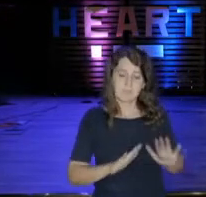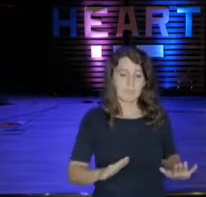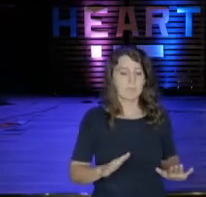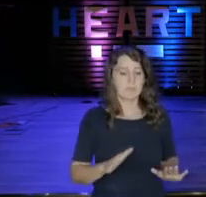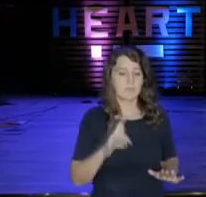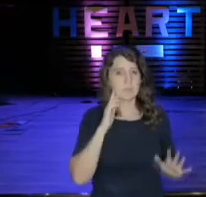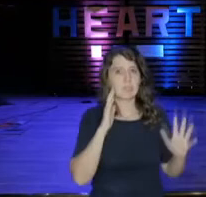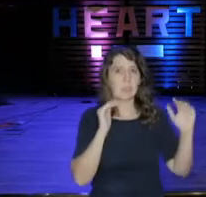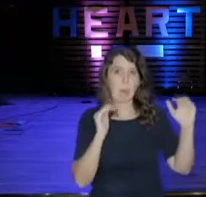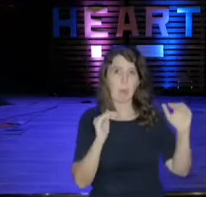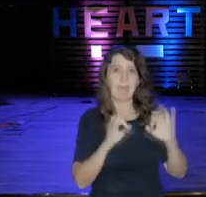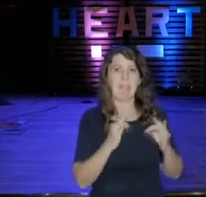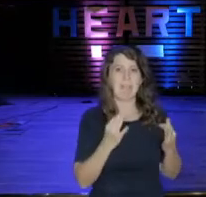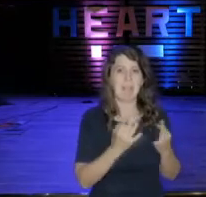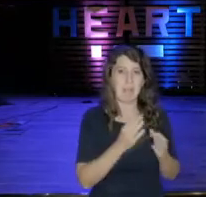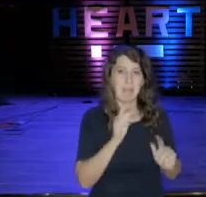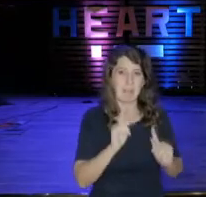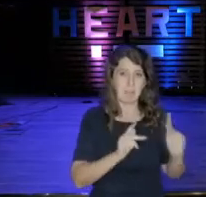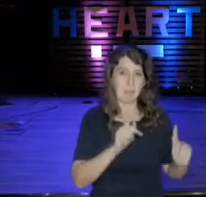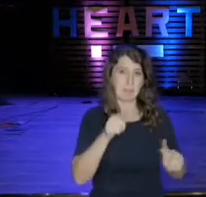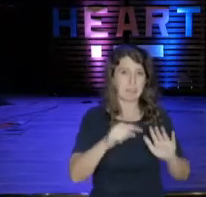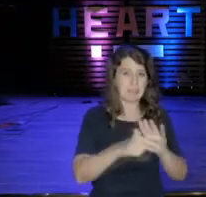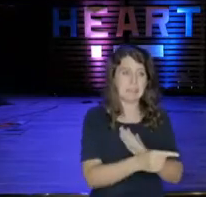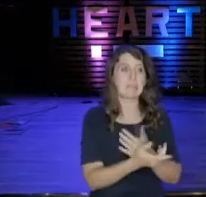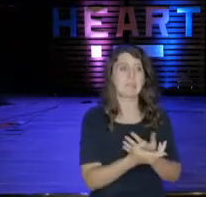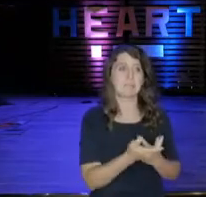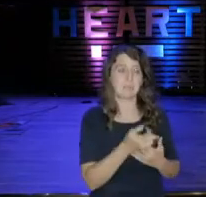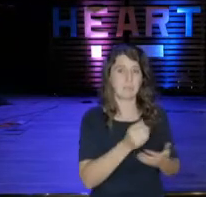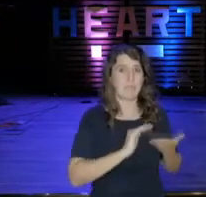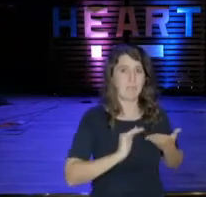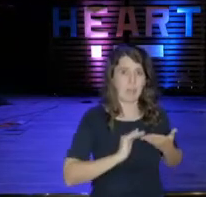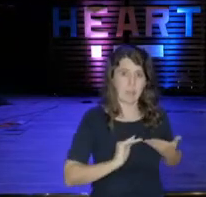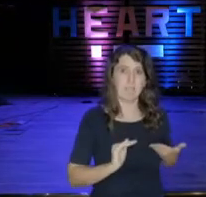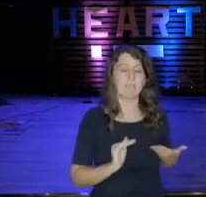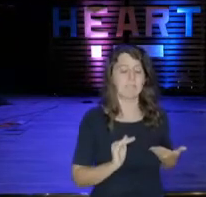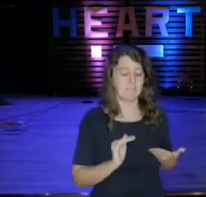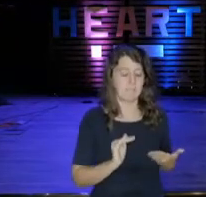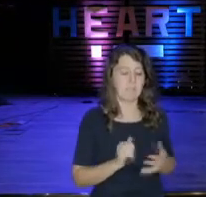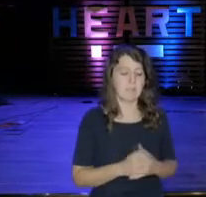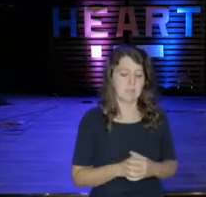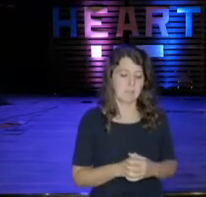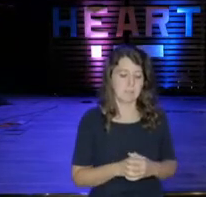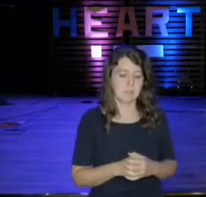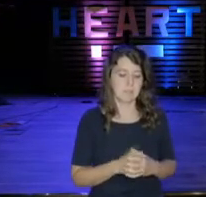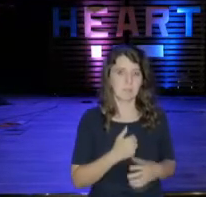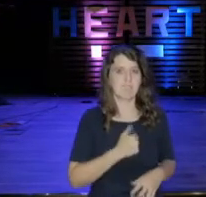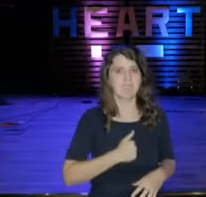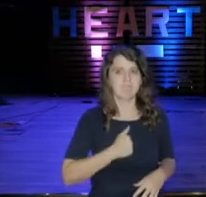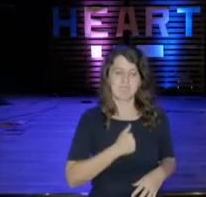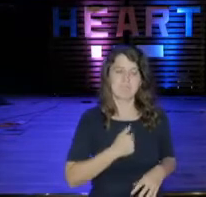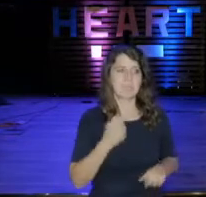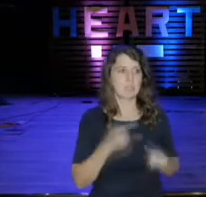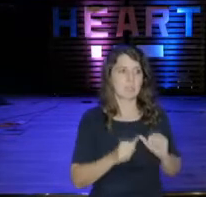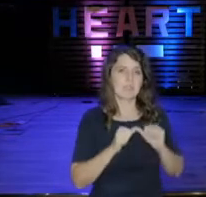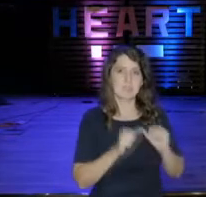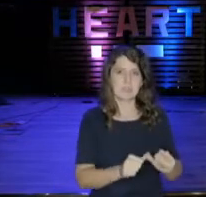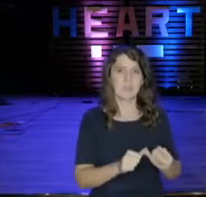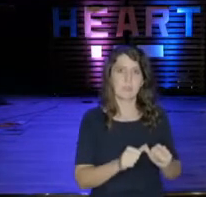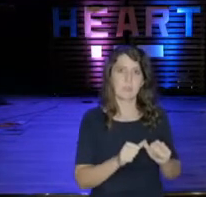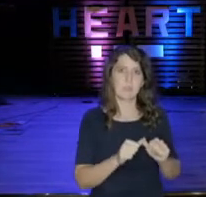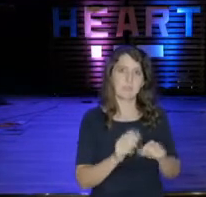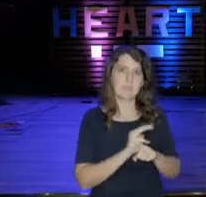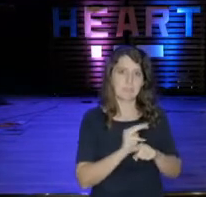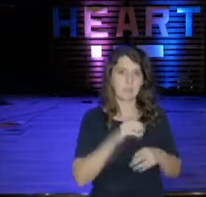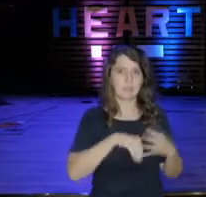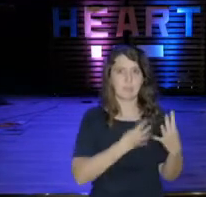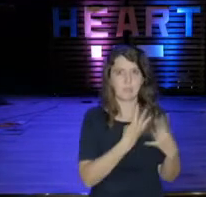the families of the victims would see her love and forgive her. Her only regret was that she could not continue a life of ministry within the American